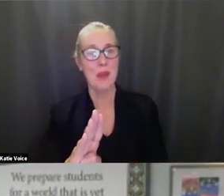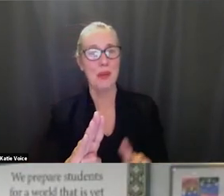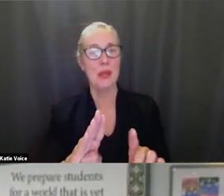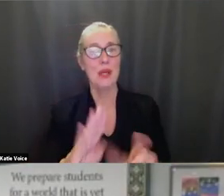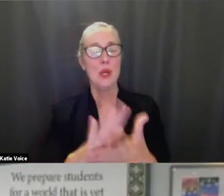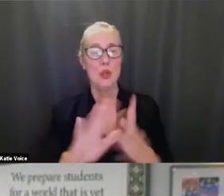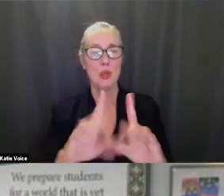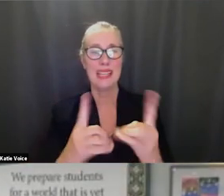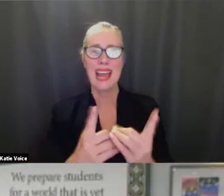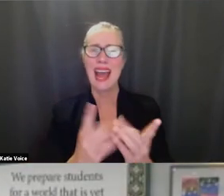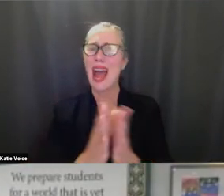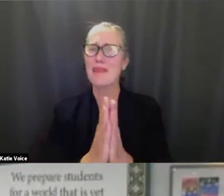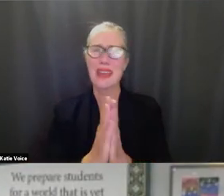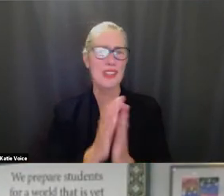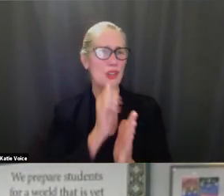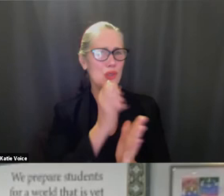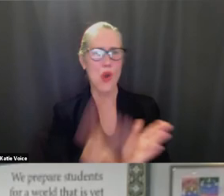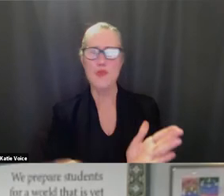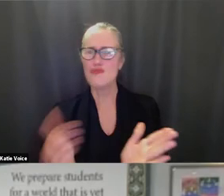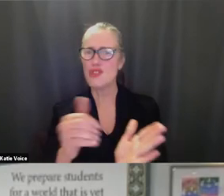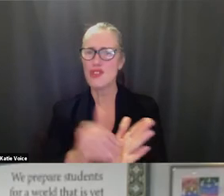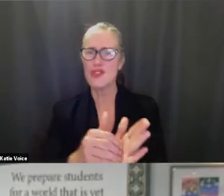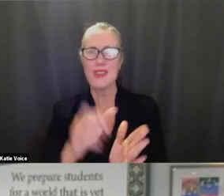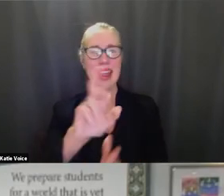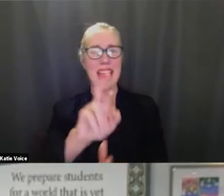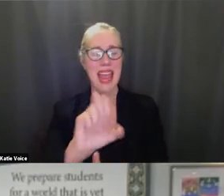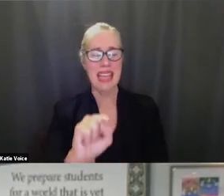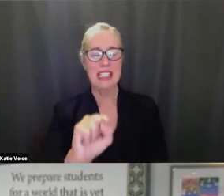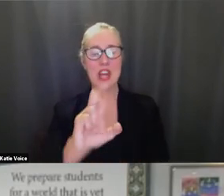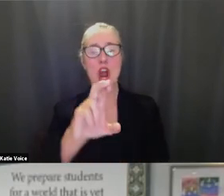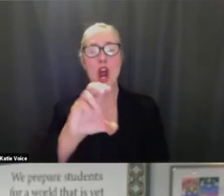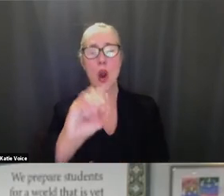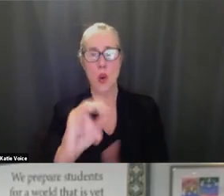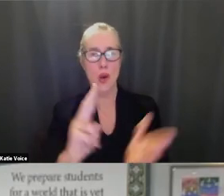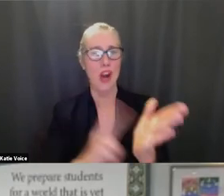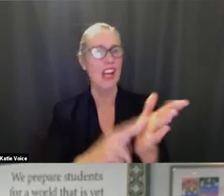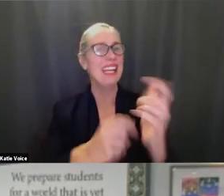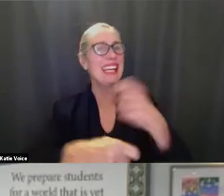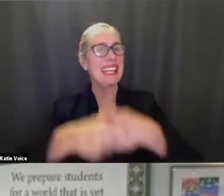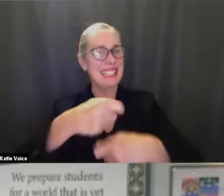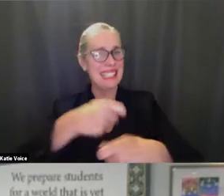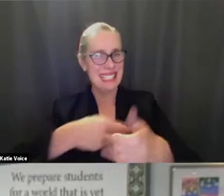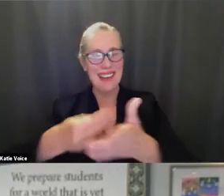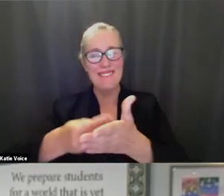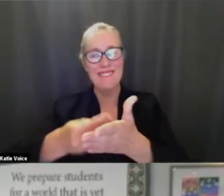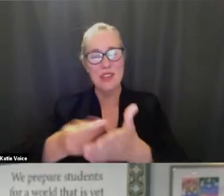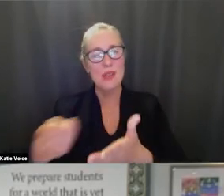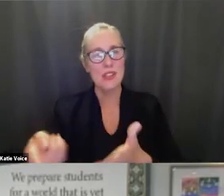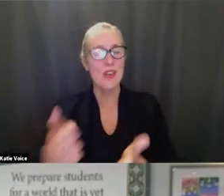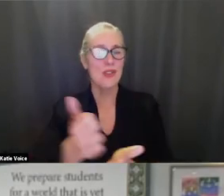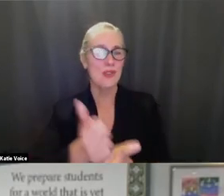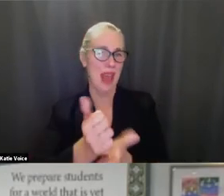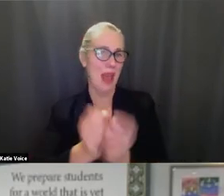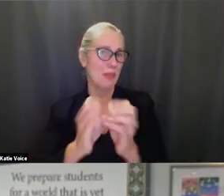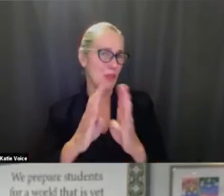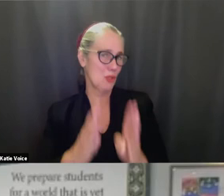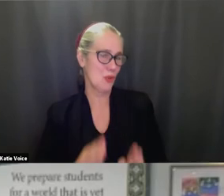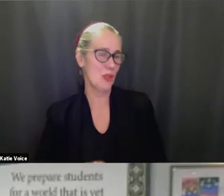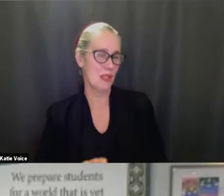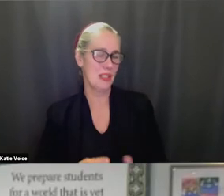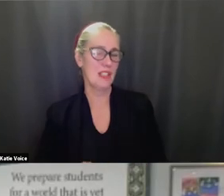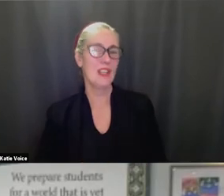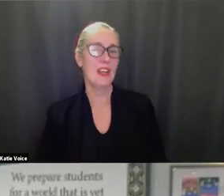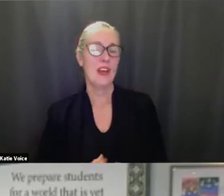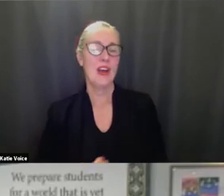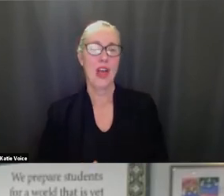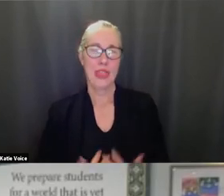i am asking you to not renew the sro contract and instead fund resources that will help our students thrive i support the youth